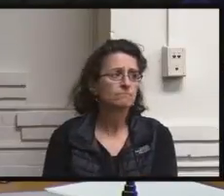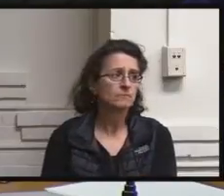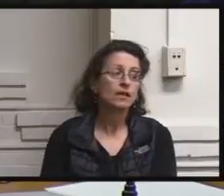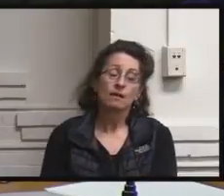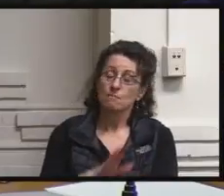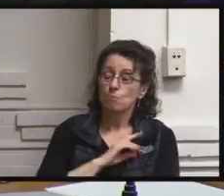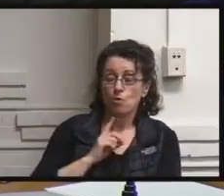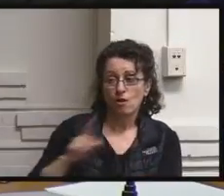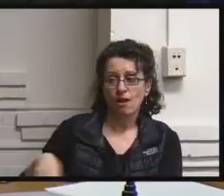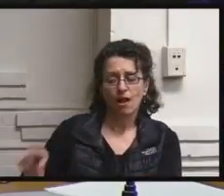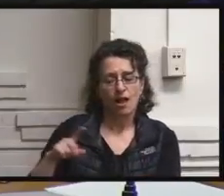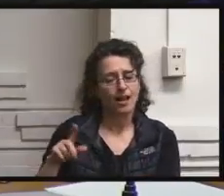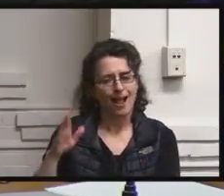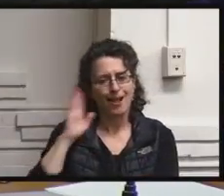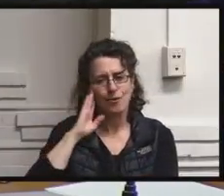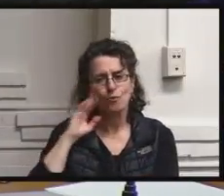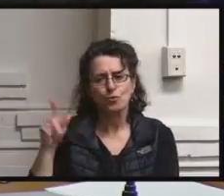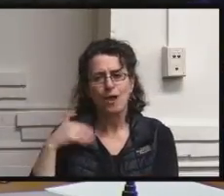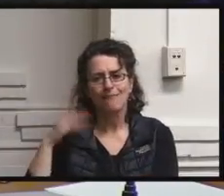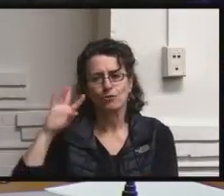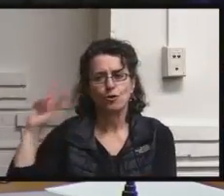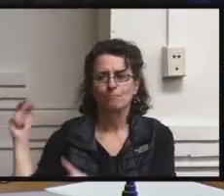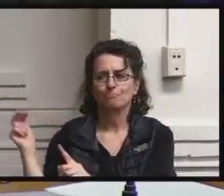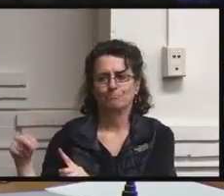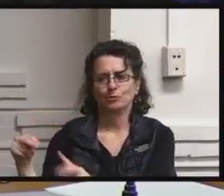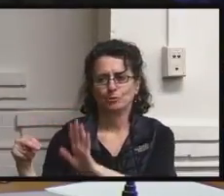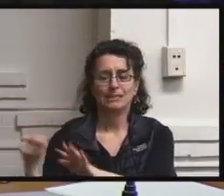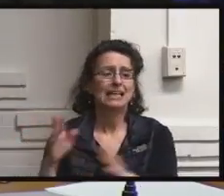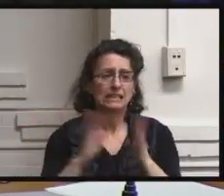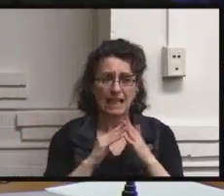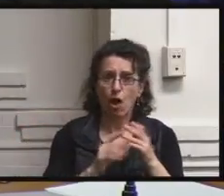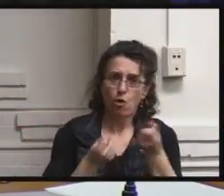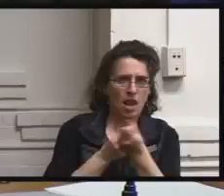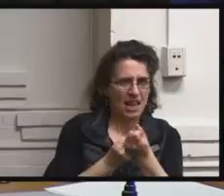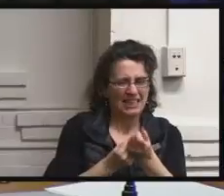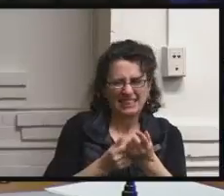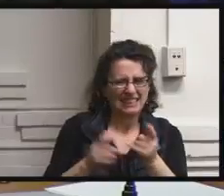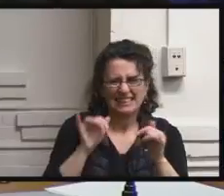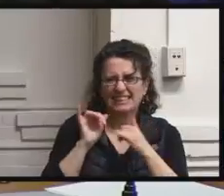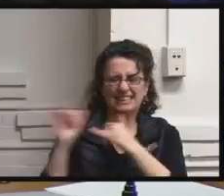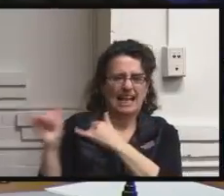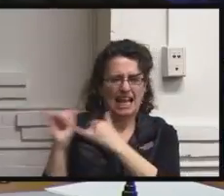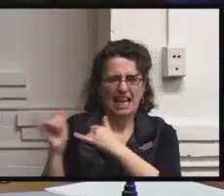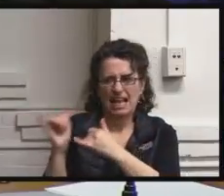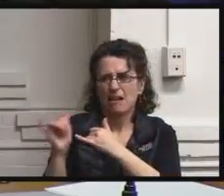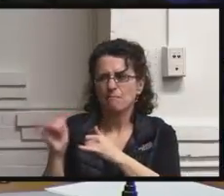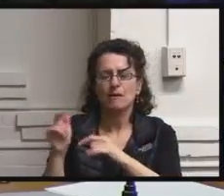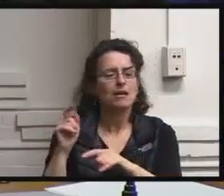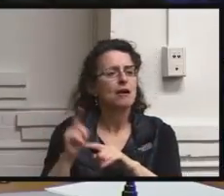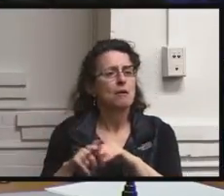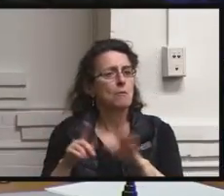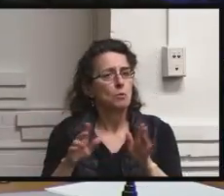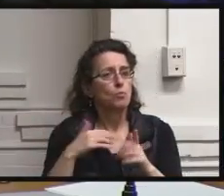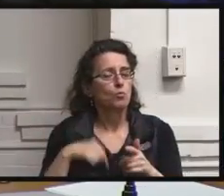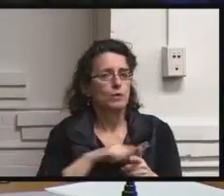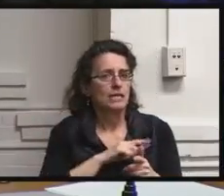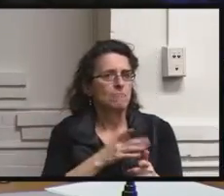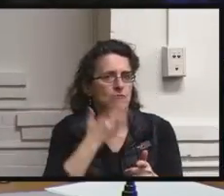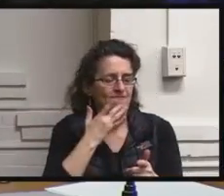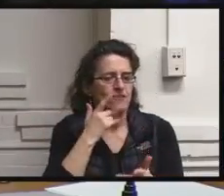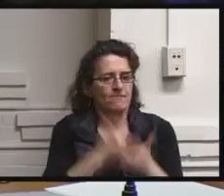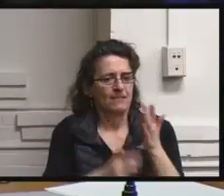strongly about, and we as a town have been advocating for now for some time, to give good full consideration to this concept. The